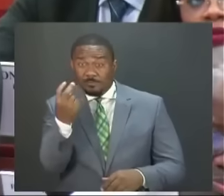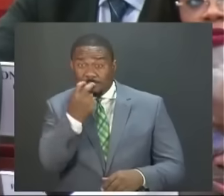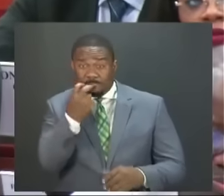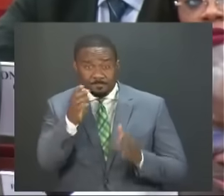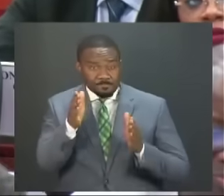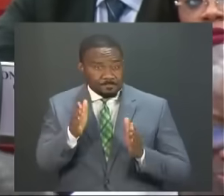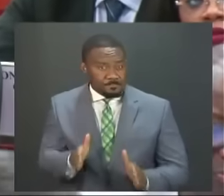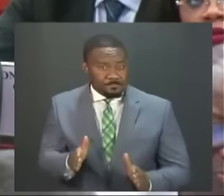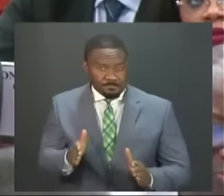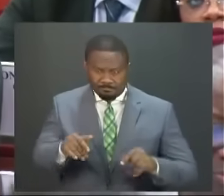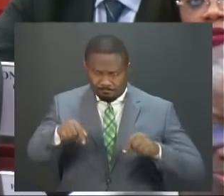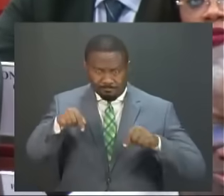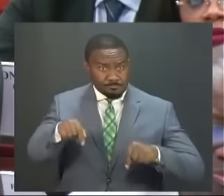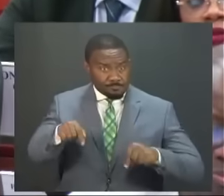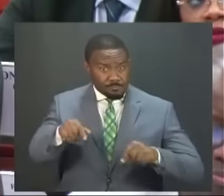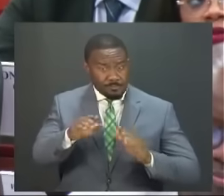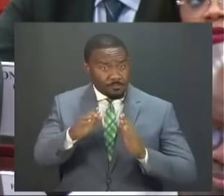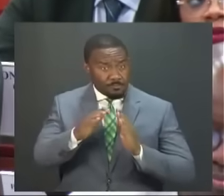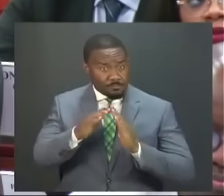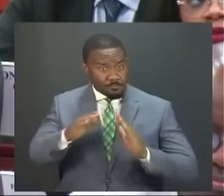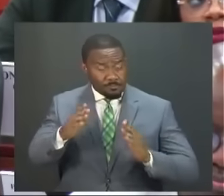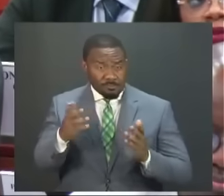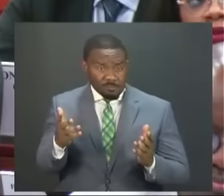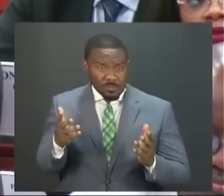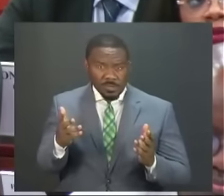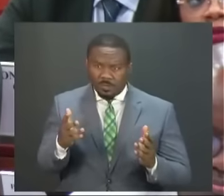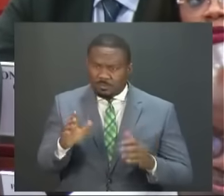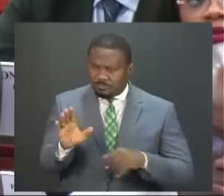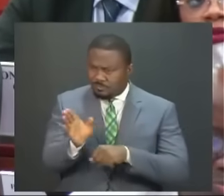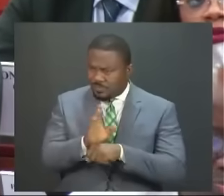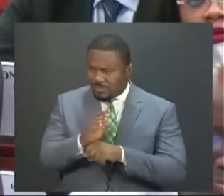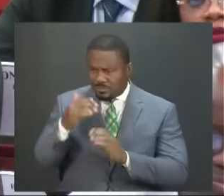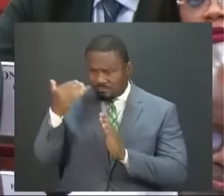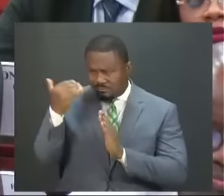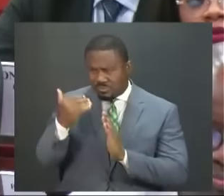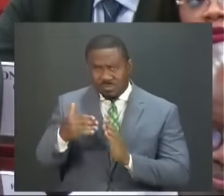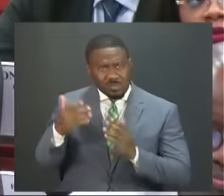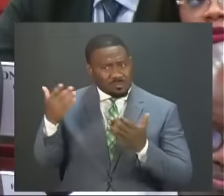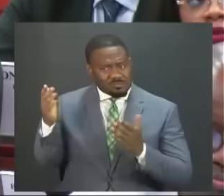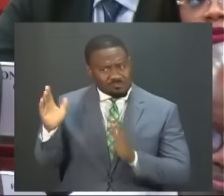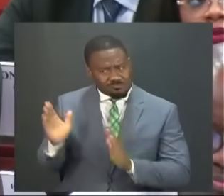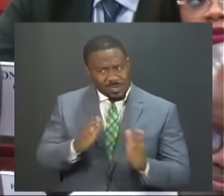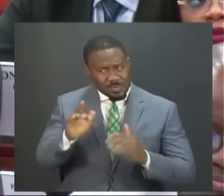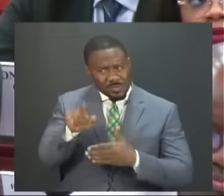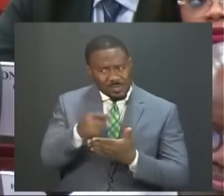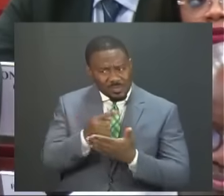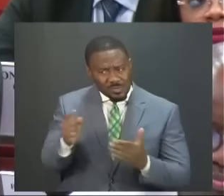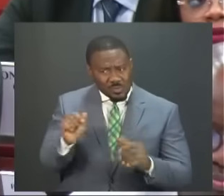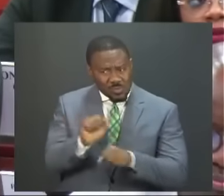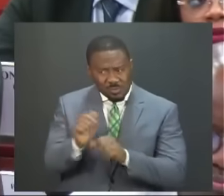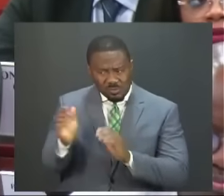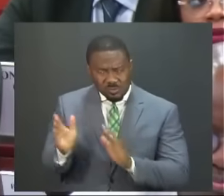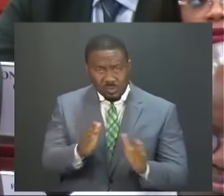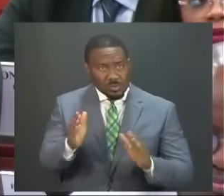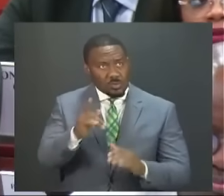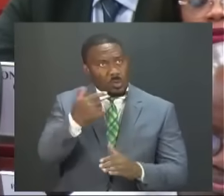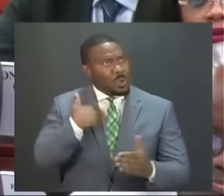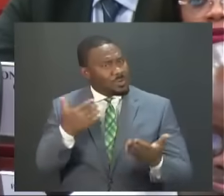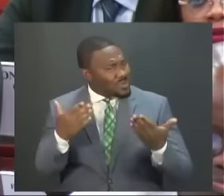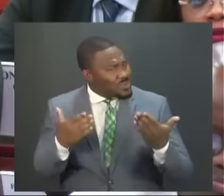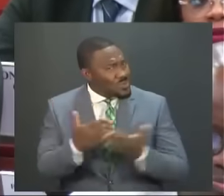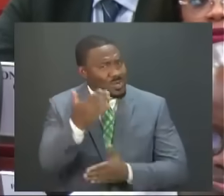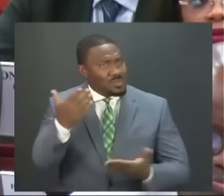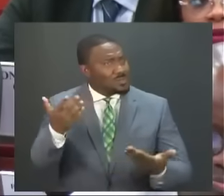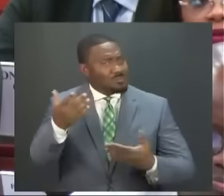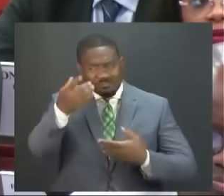house is concerned. Business statement has been presented. It is within your jurisdiction and authority to give